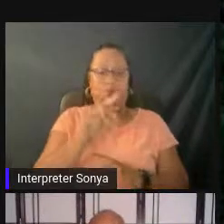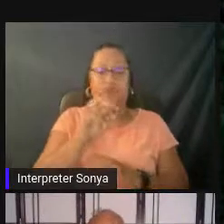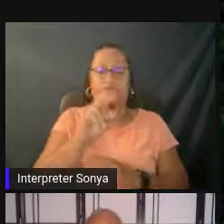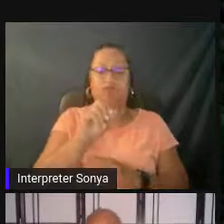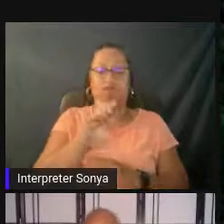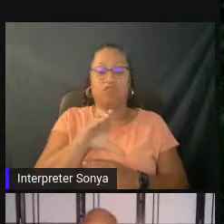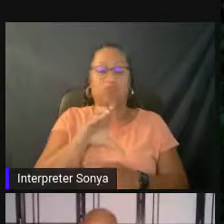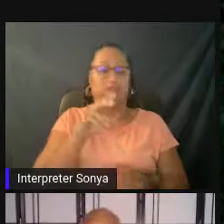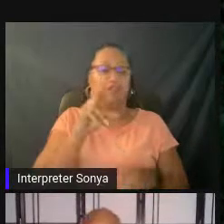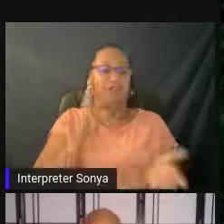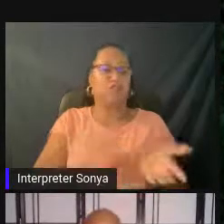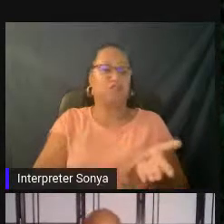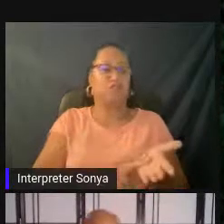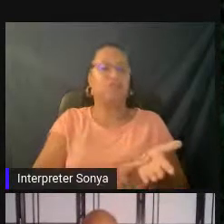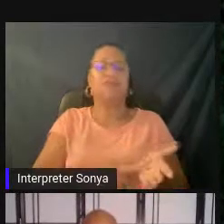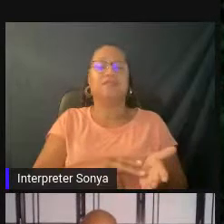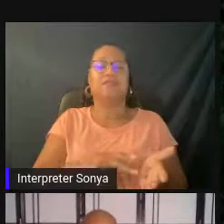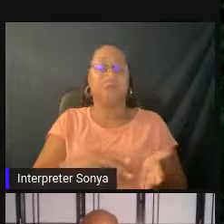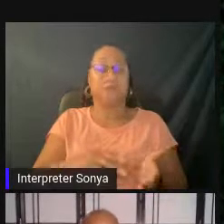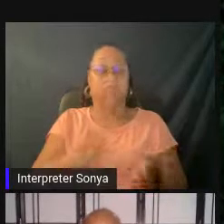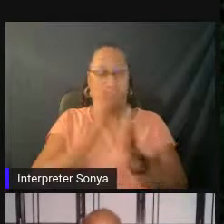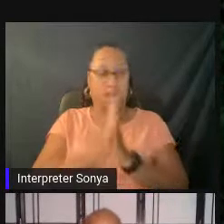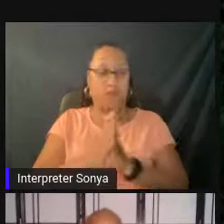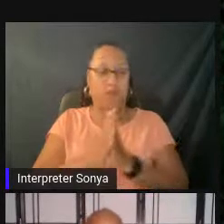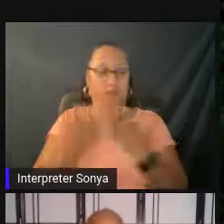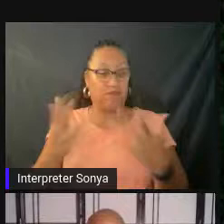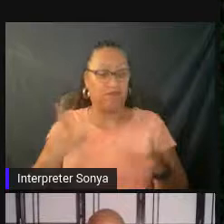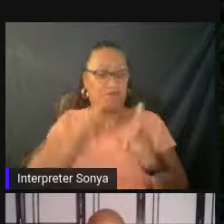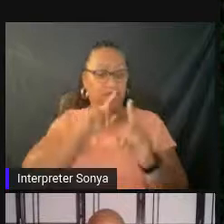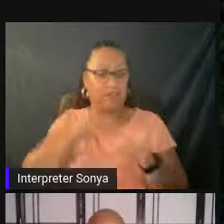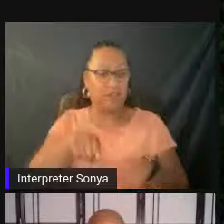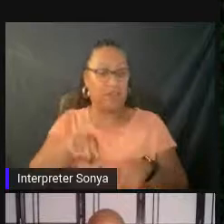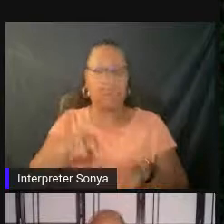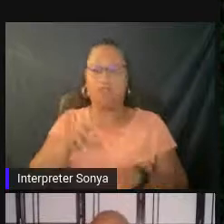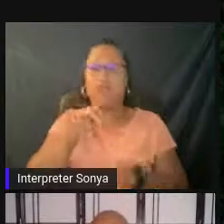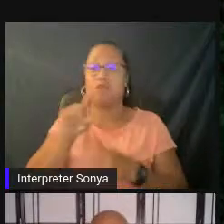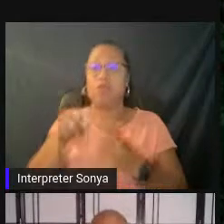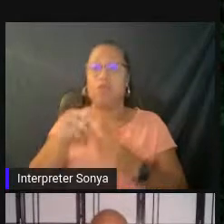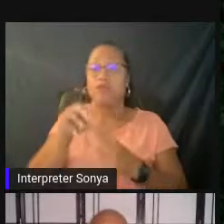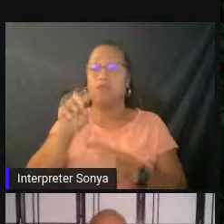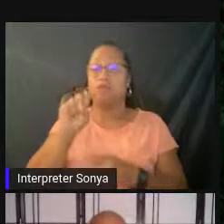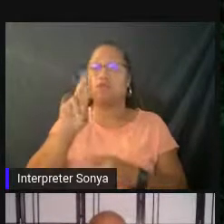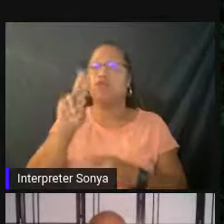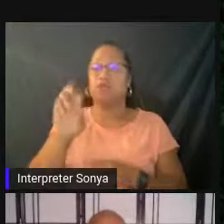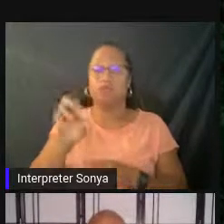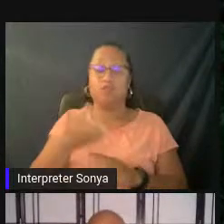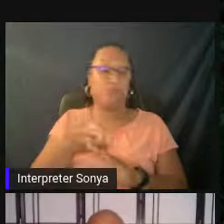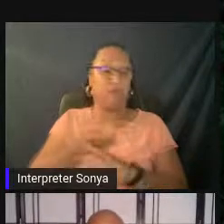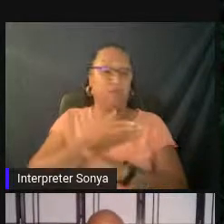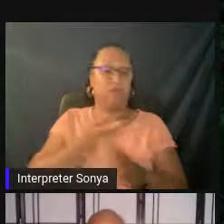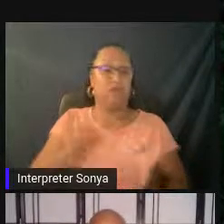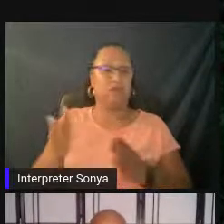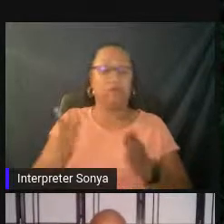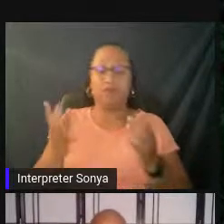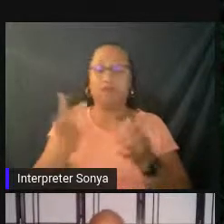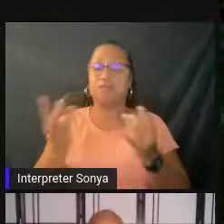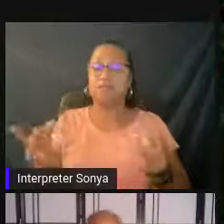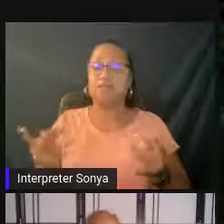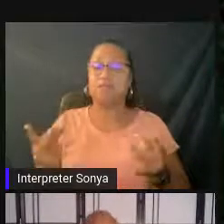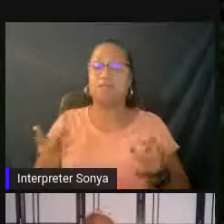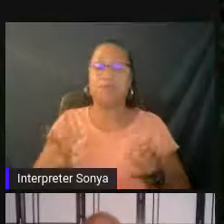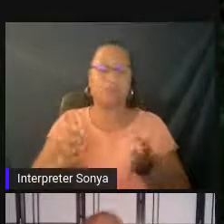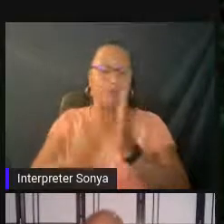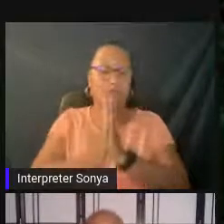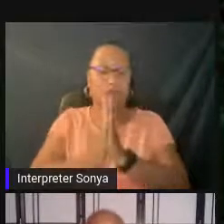in, prayer was answered. When Sue did opening pre-service meditation, prayer answered. Robert played pre-service